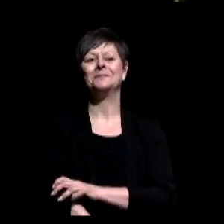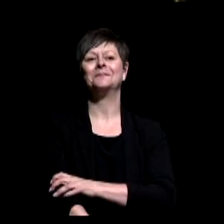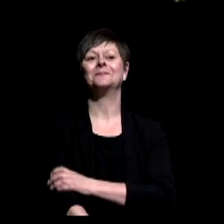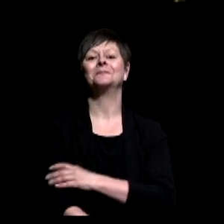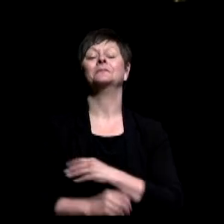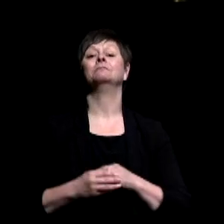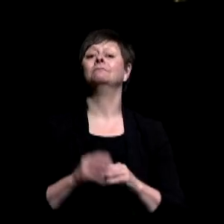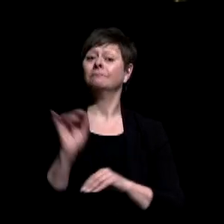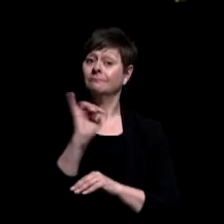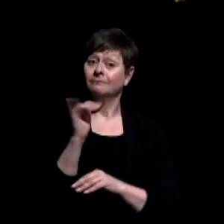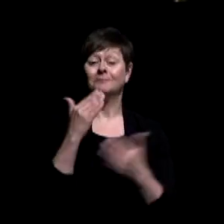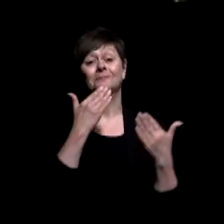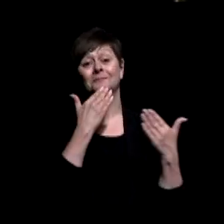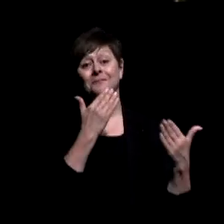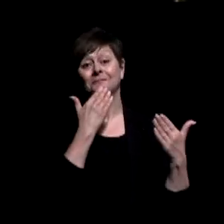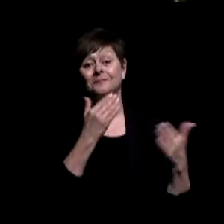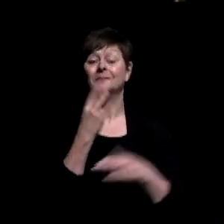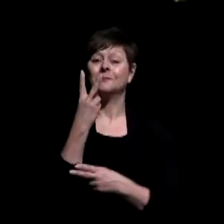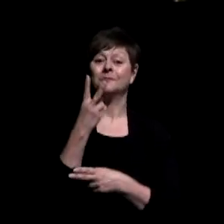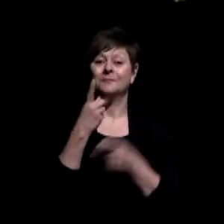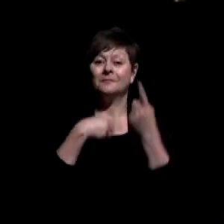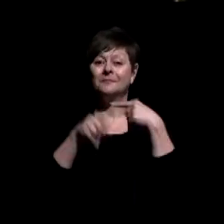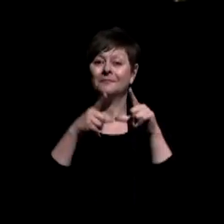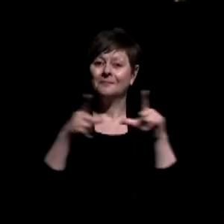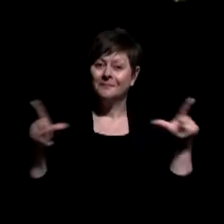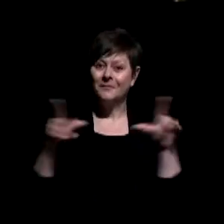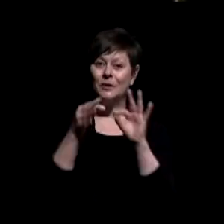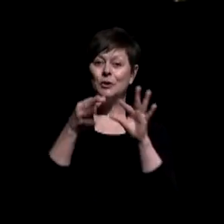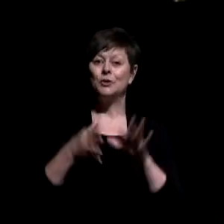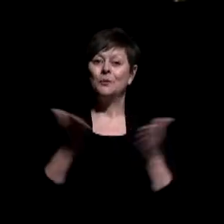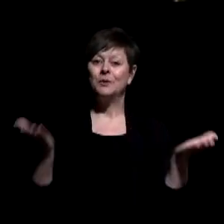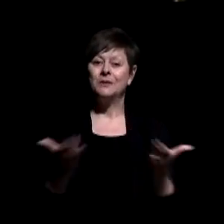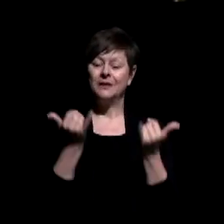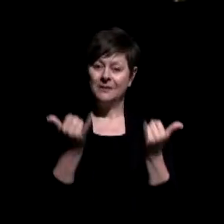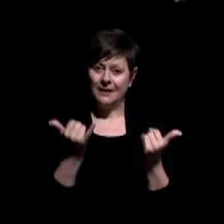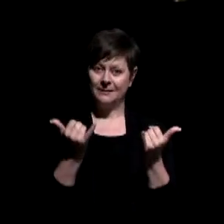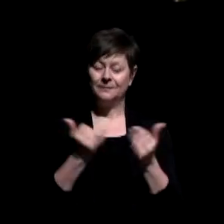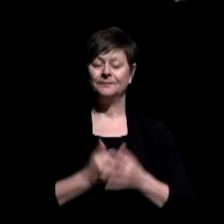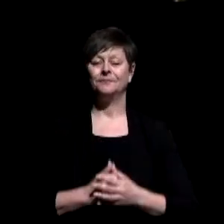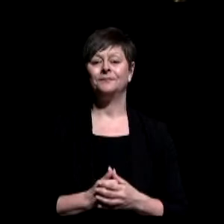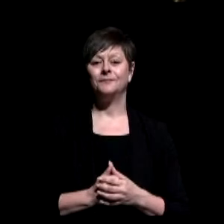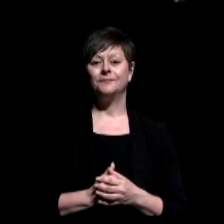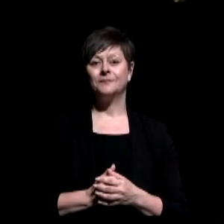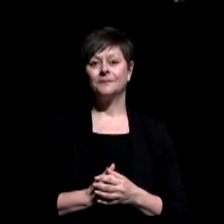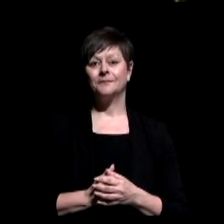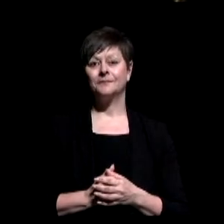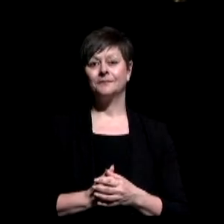As well, thank you to the two sign language interpreters here today.